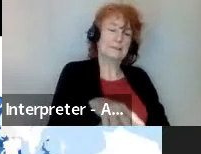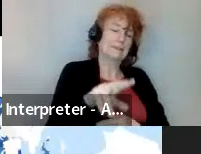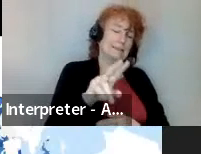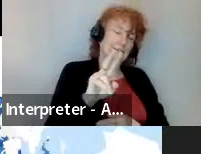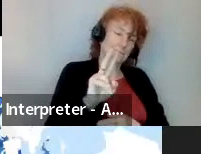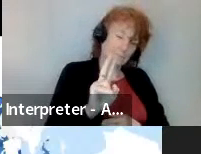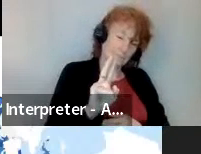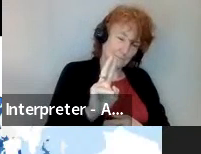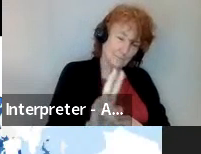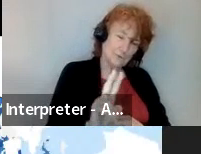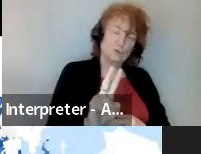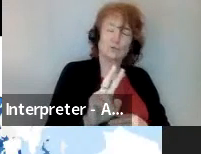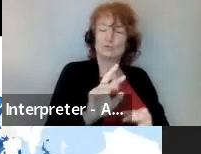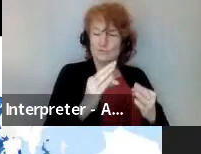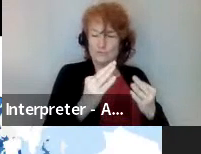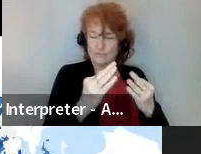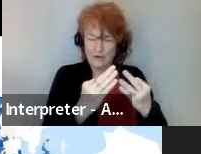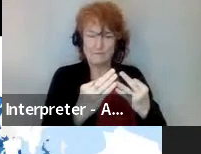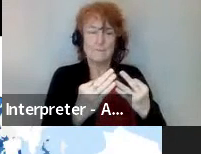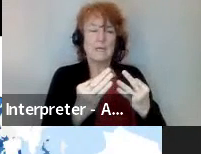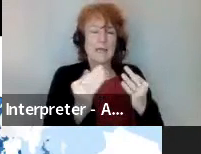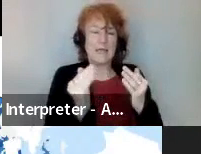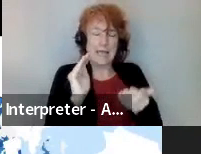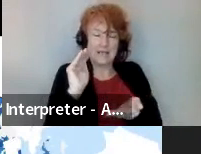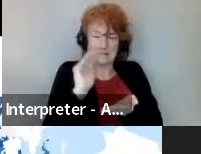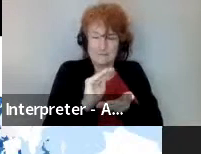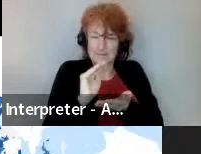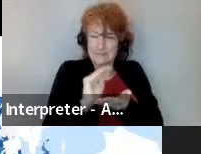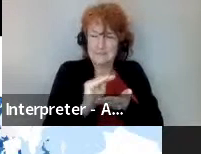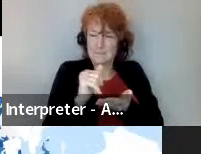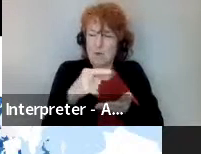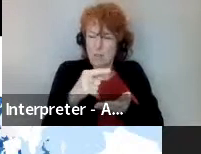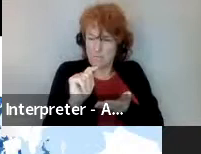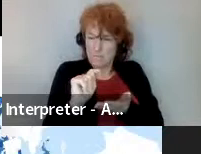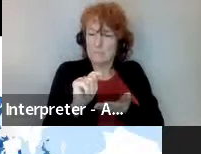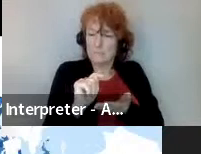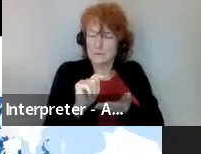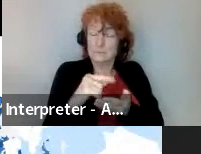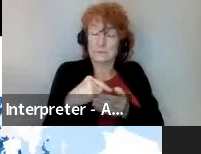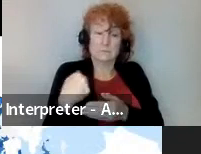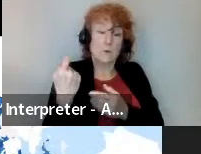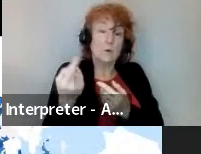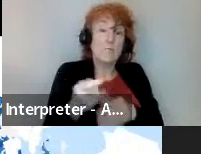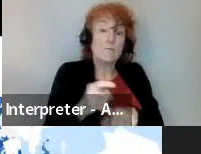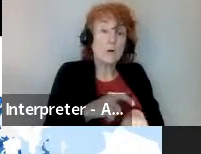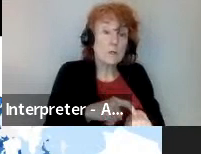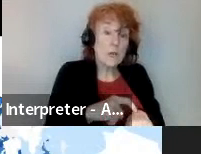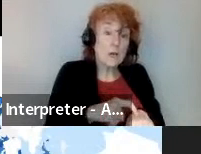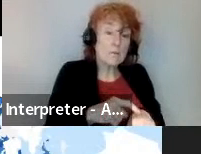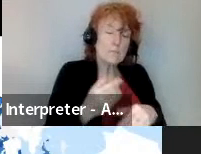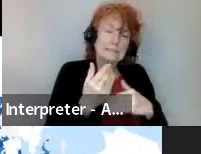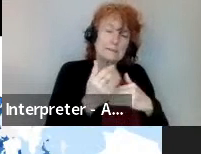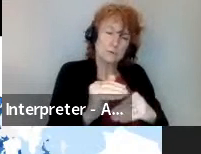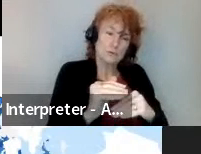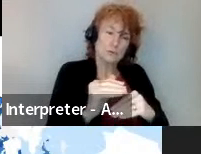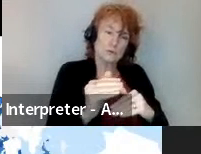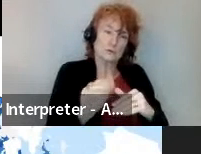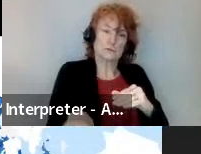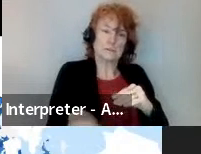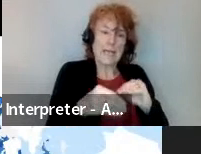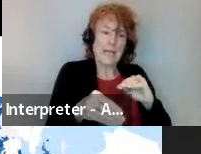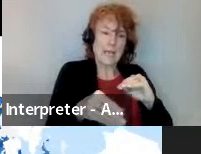since 1961, more and more restrictive zoning rules have been layered onto these districts. The end result is that it is often either